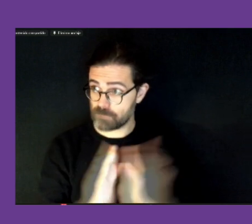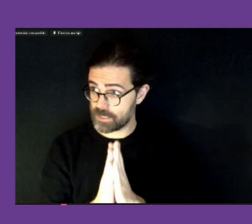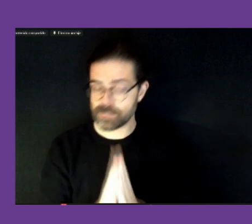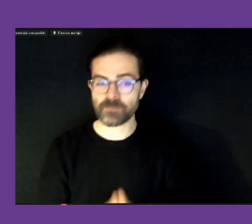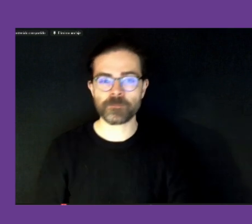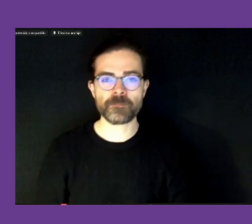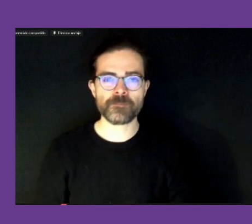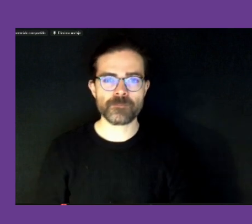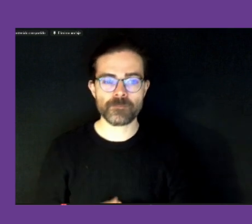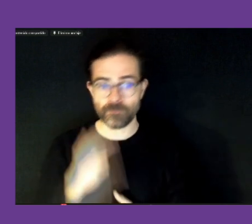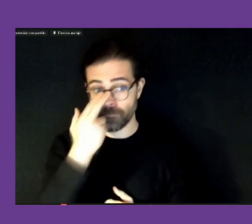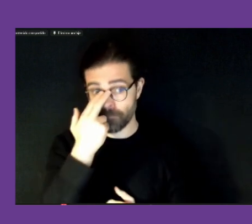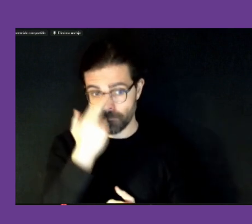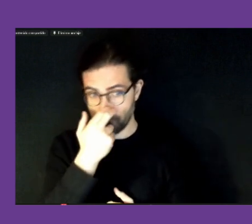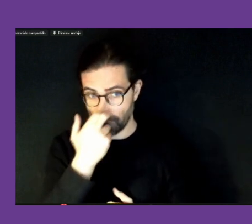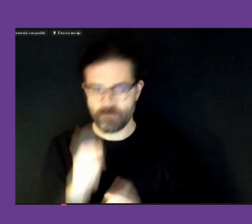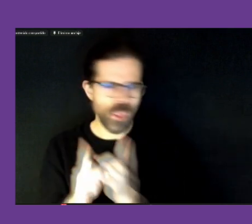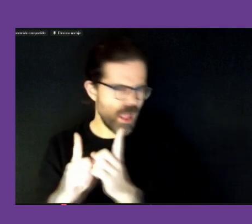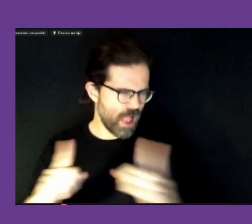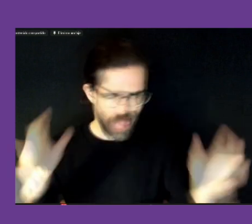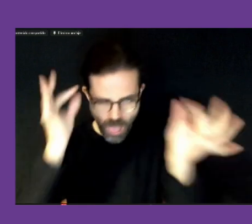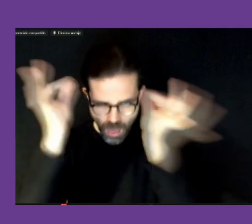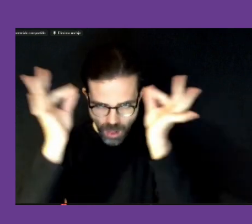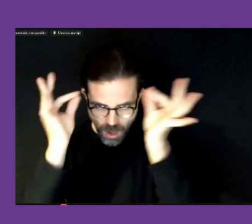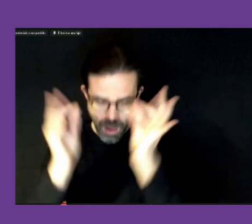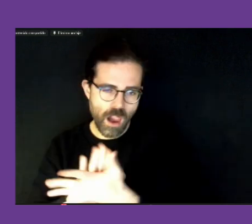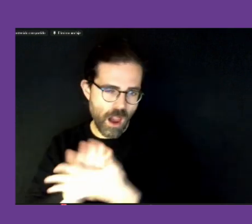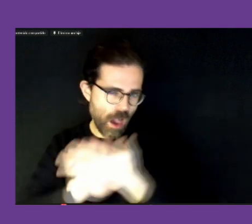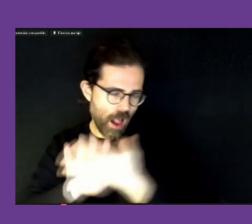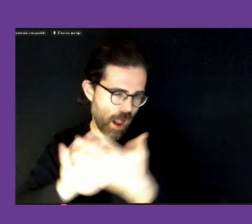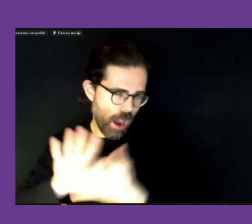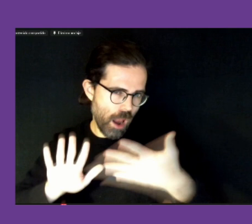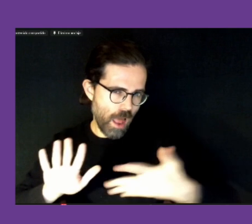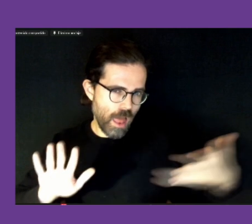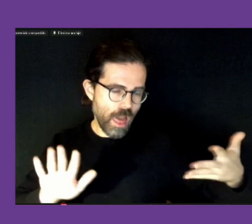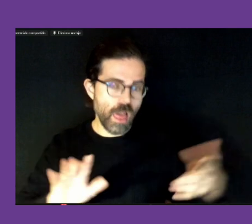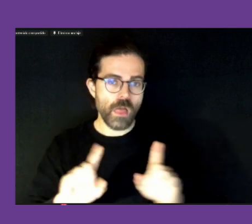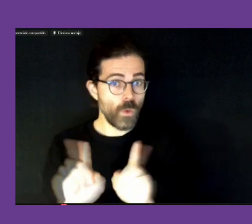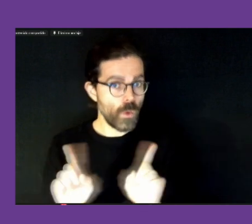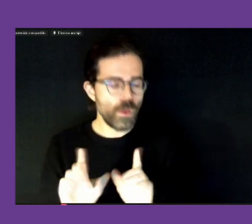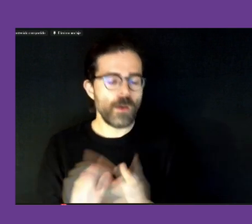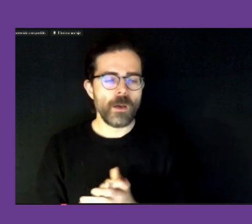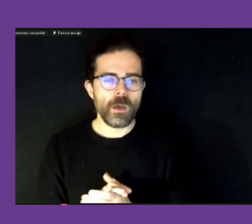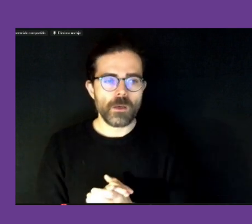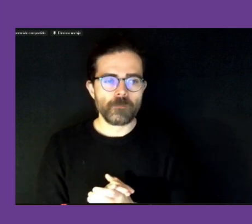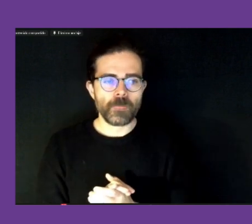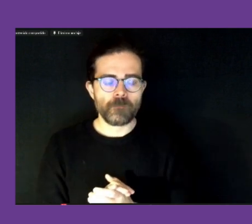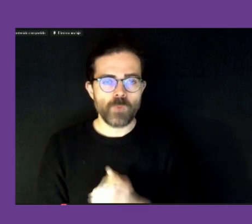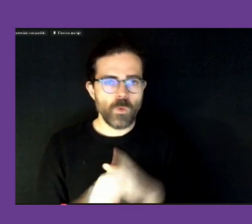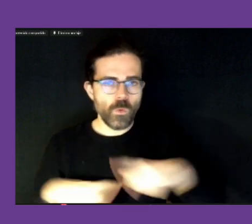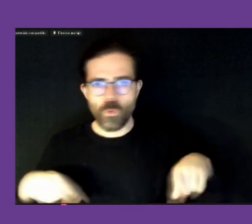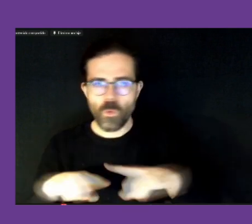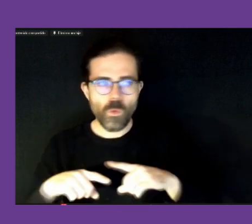So I will not go very much into details about the different committees that we are trying to